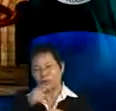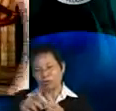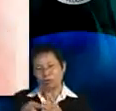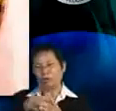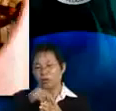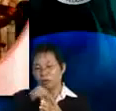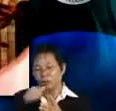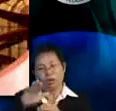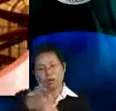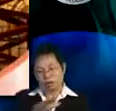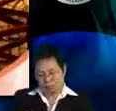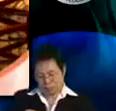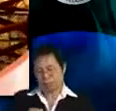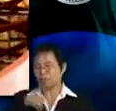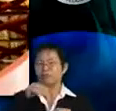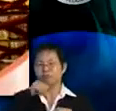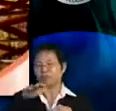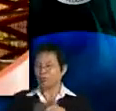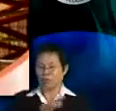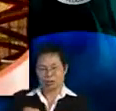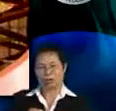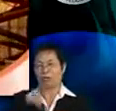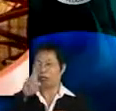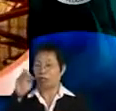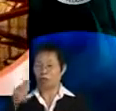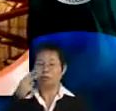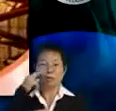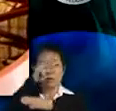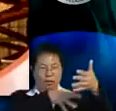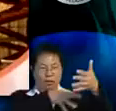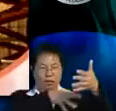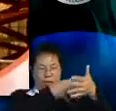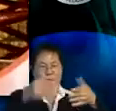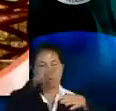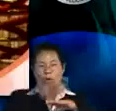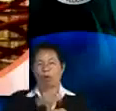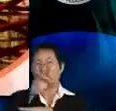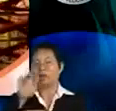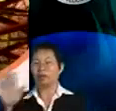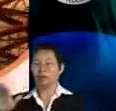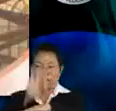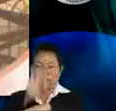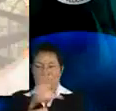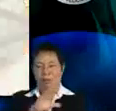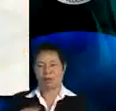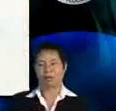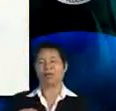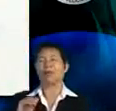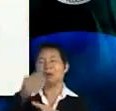enough vitamins. Now, let's look at the table on vitamins and see their functions and